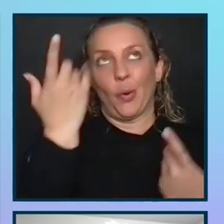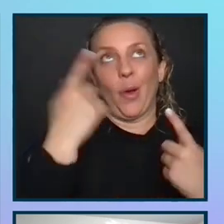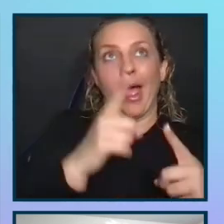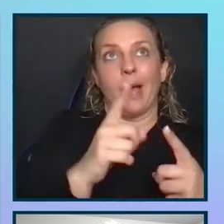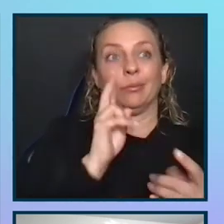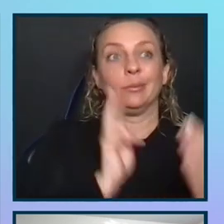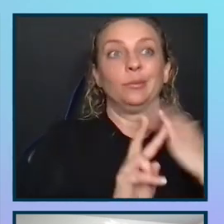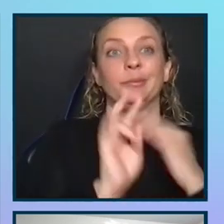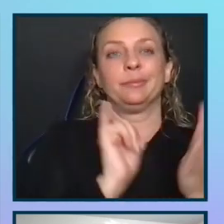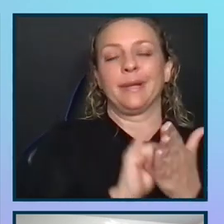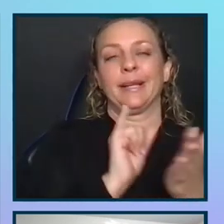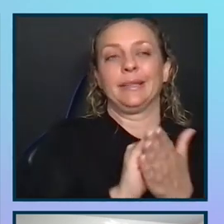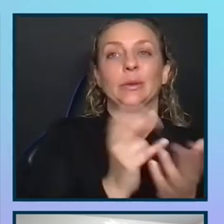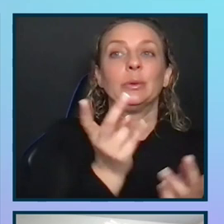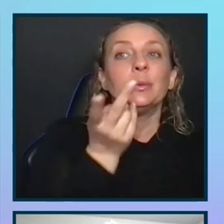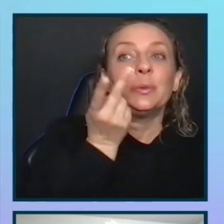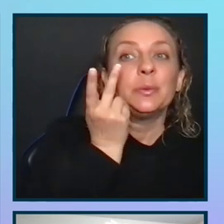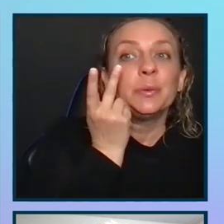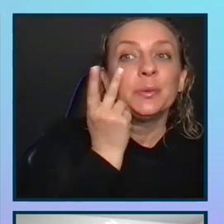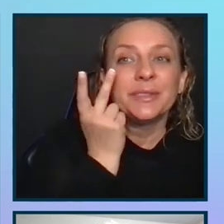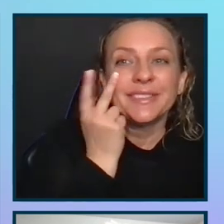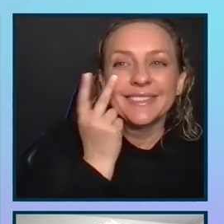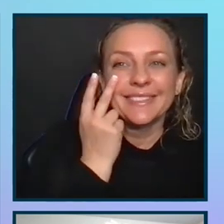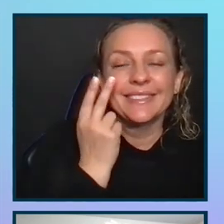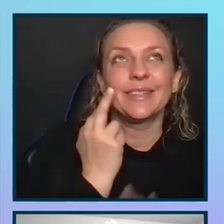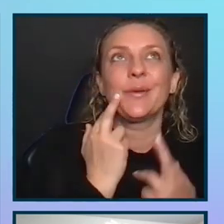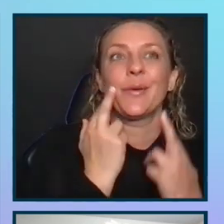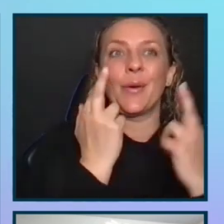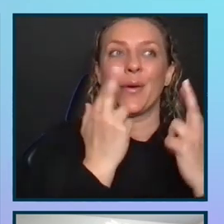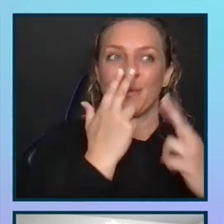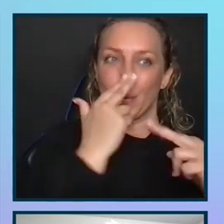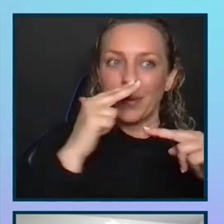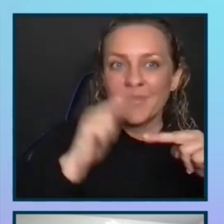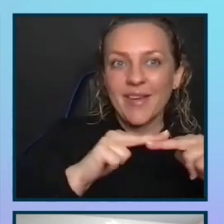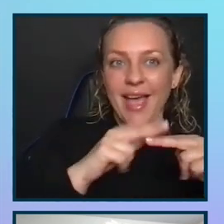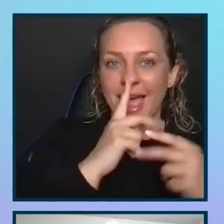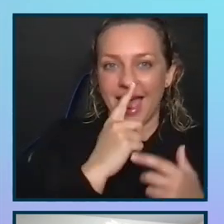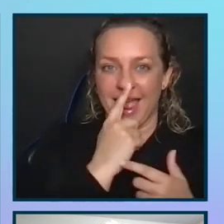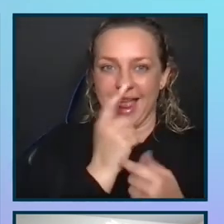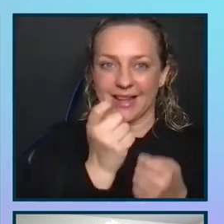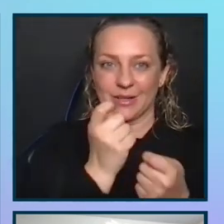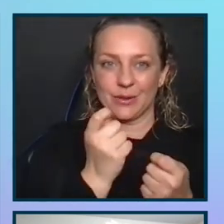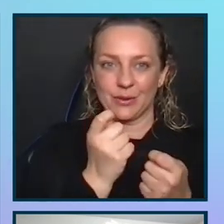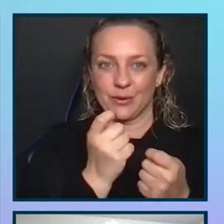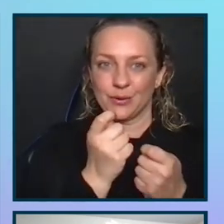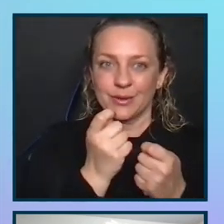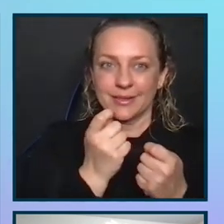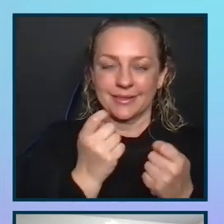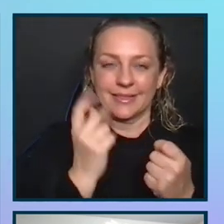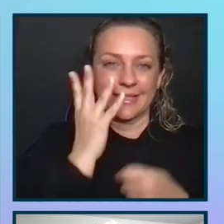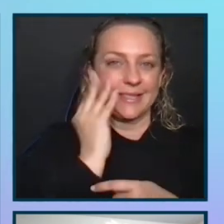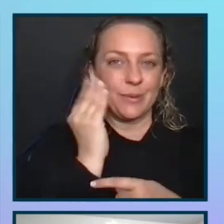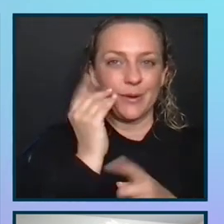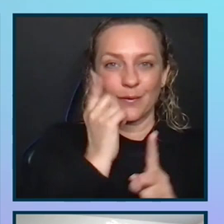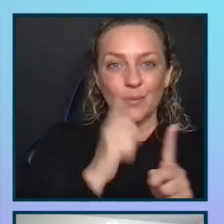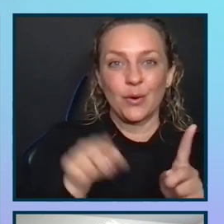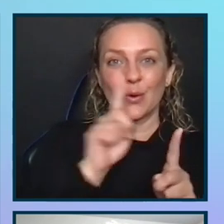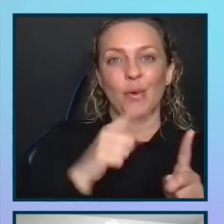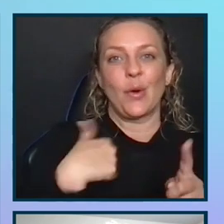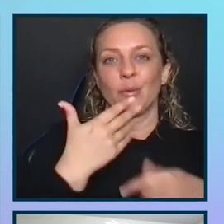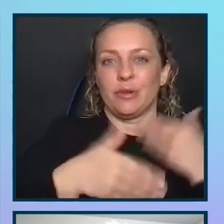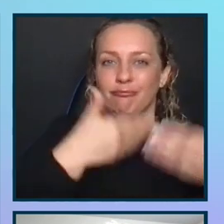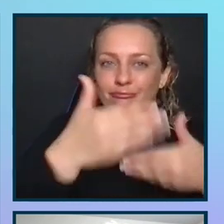So this will be hopefully a fun but interesting adventure for you as we go through these things.